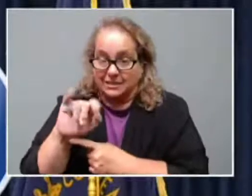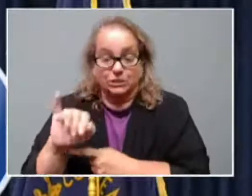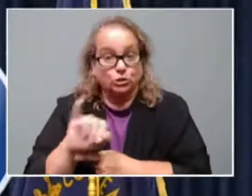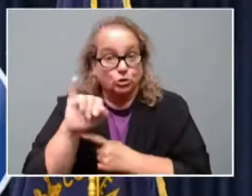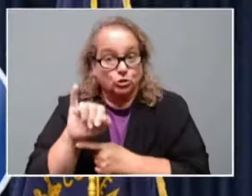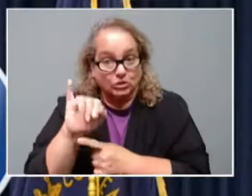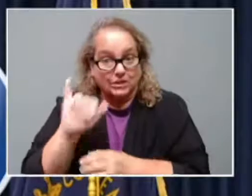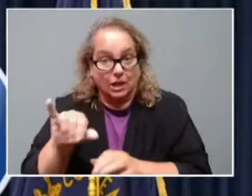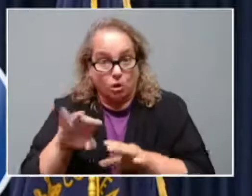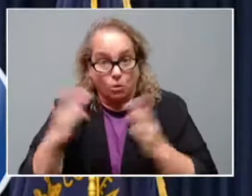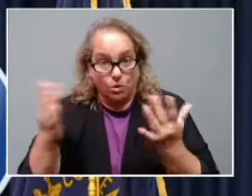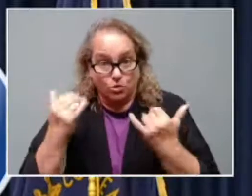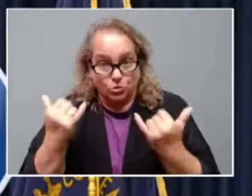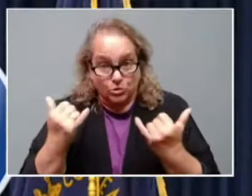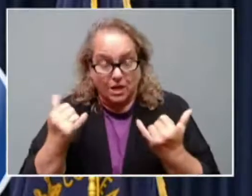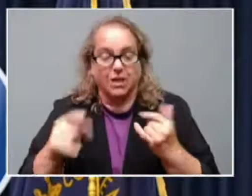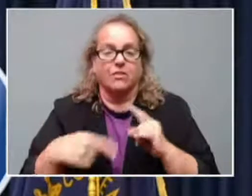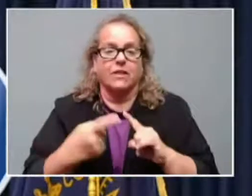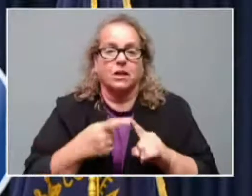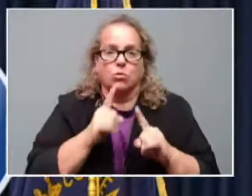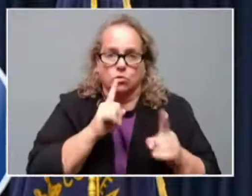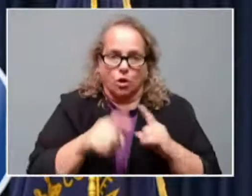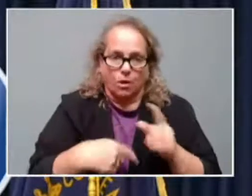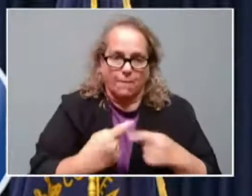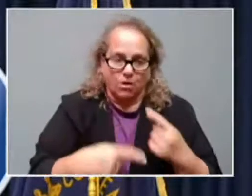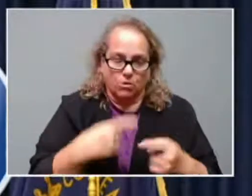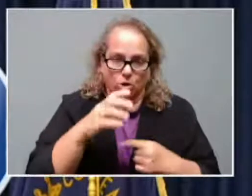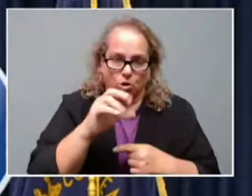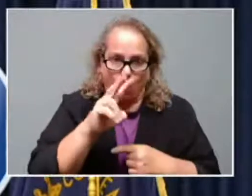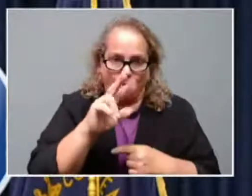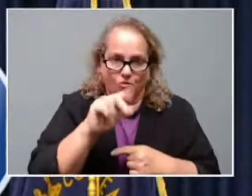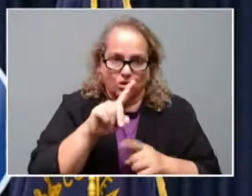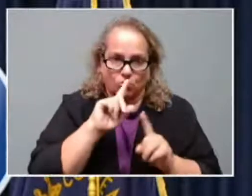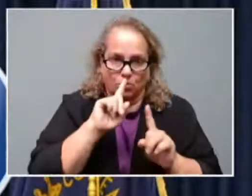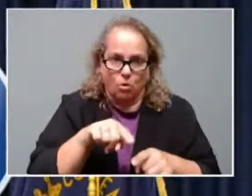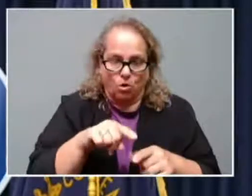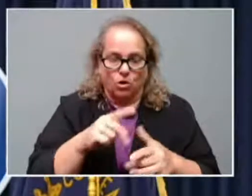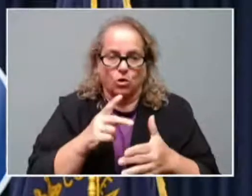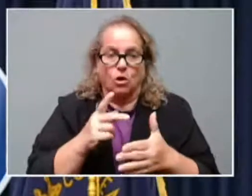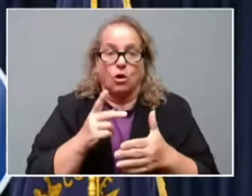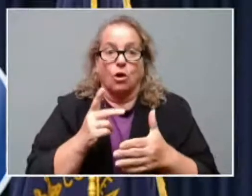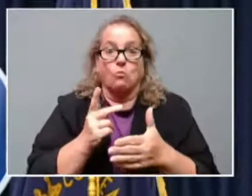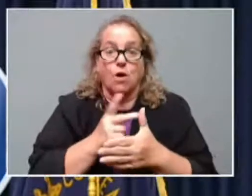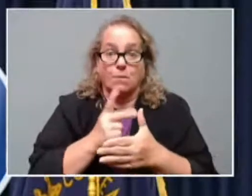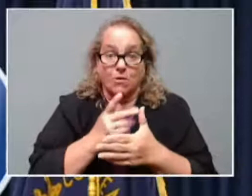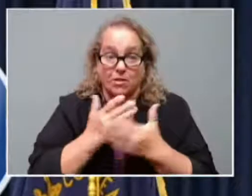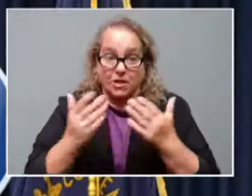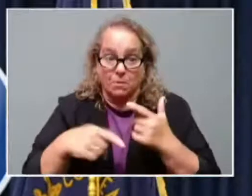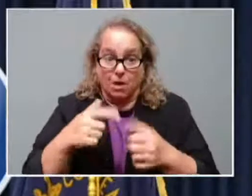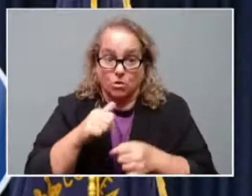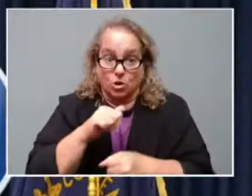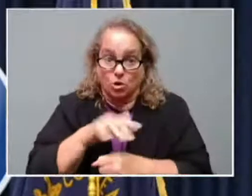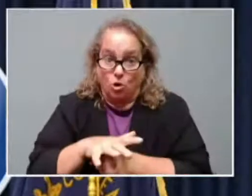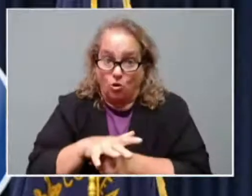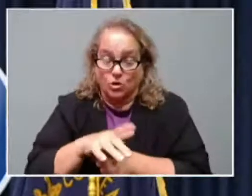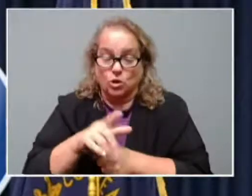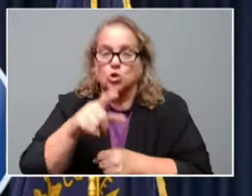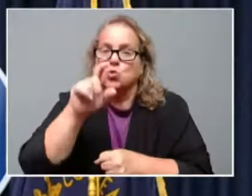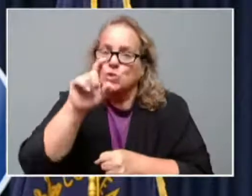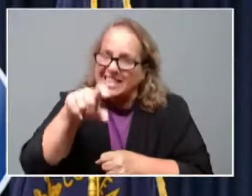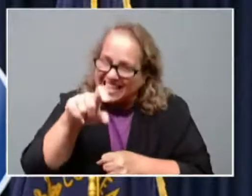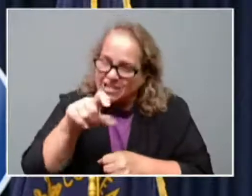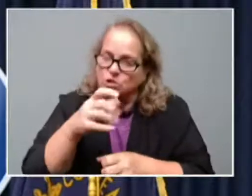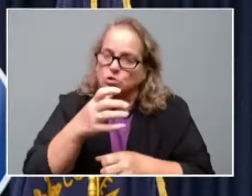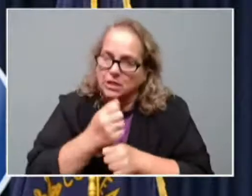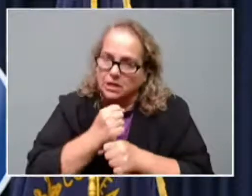the COVID report. The primary theme coming out of that is you really need to get your booster, because we